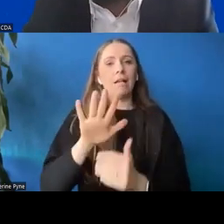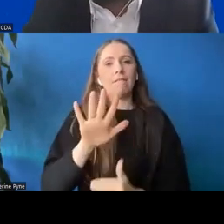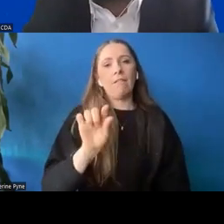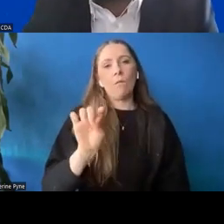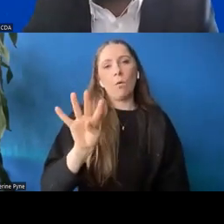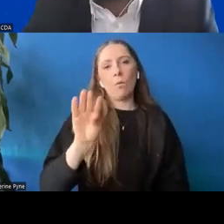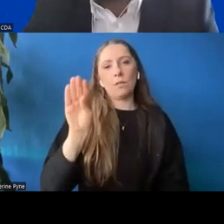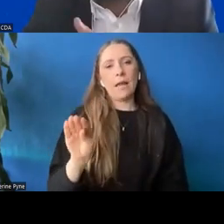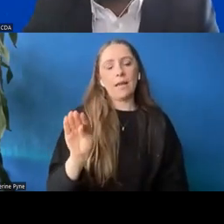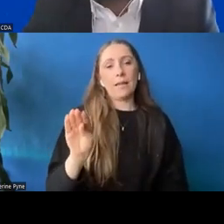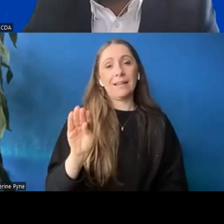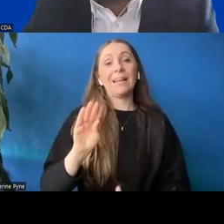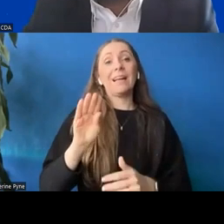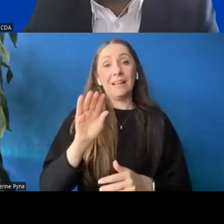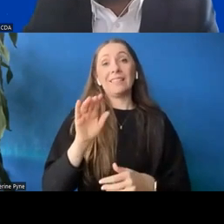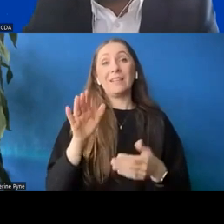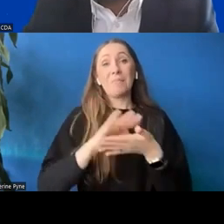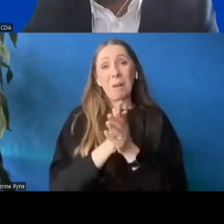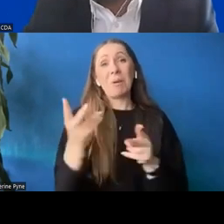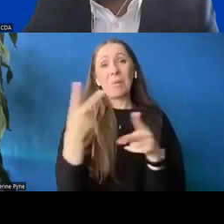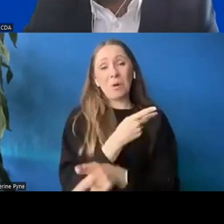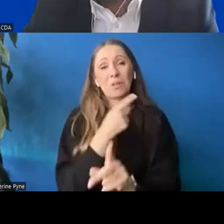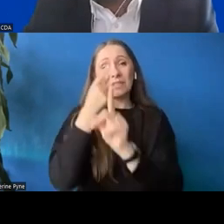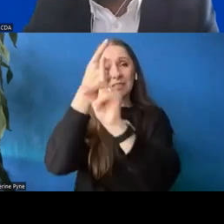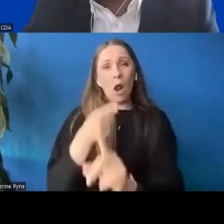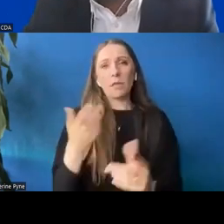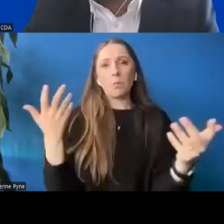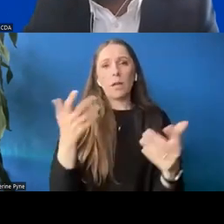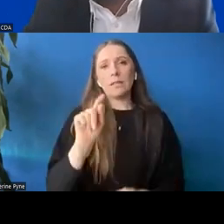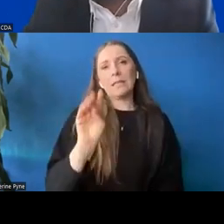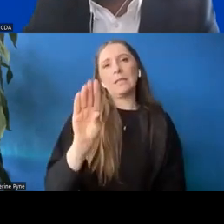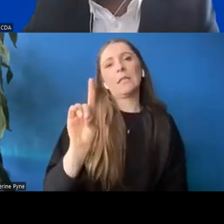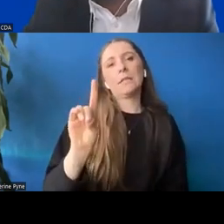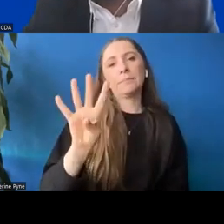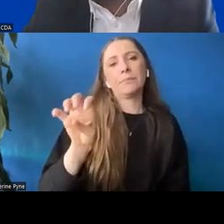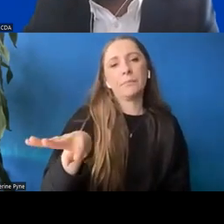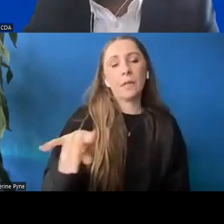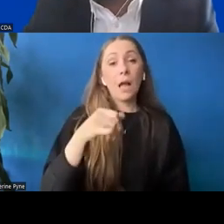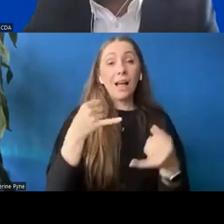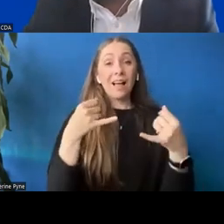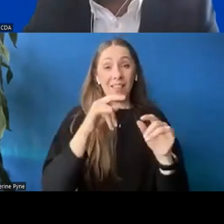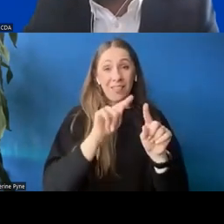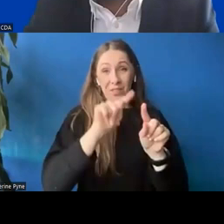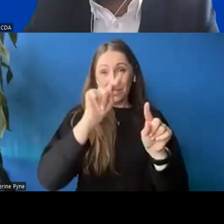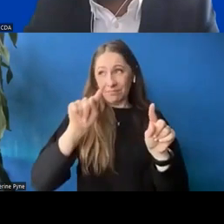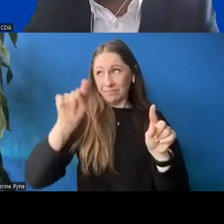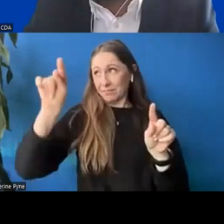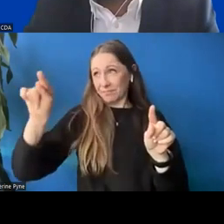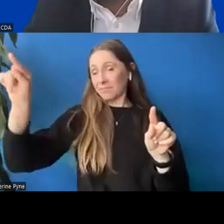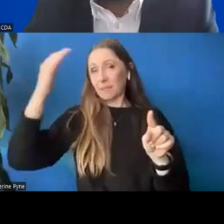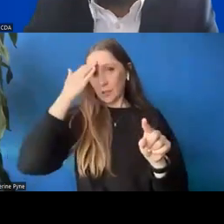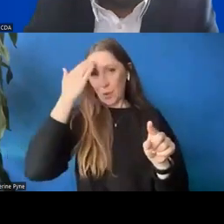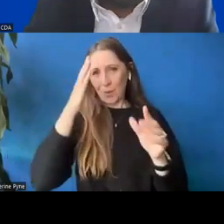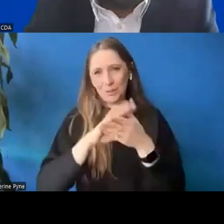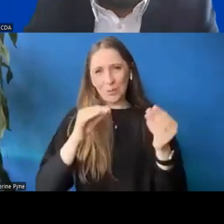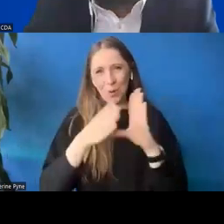why the status is getting worse. Of course, the target's TBD. And this line graph's interesting. I mean, you kind of know the story, right? We see the spike